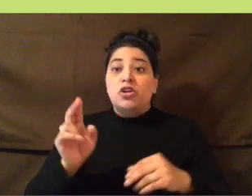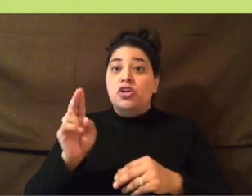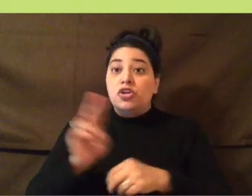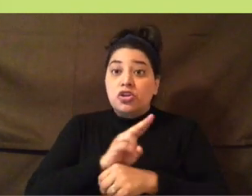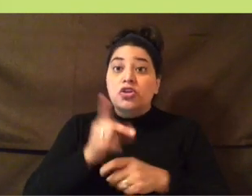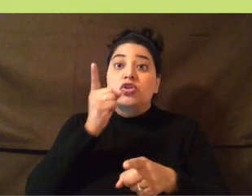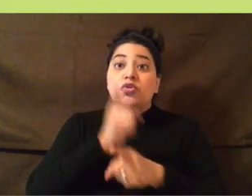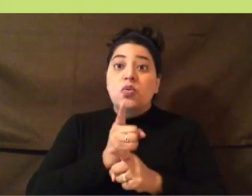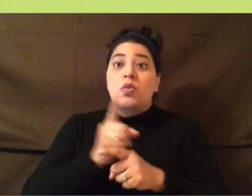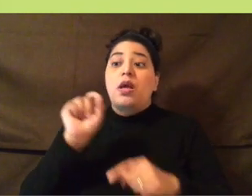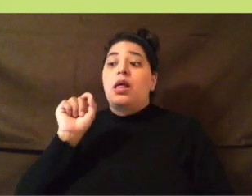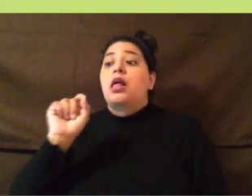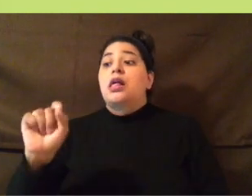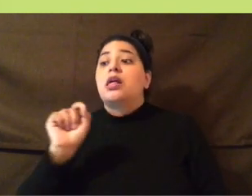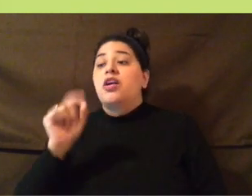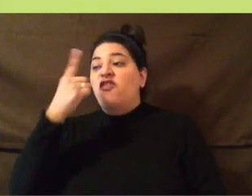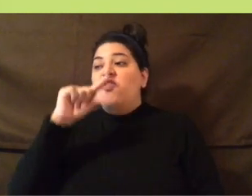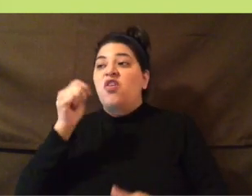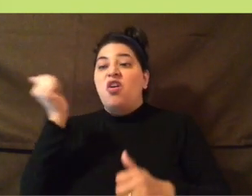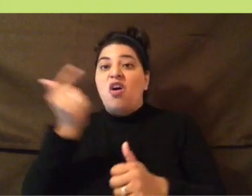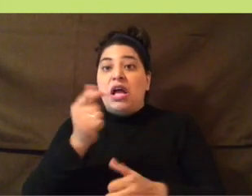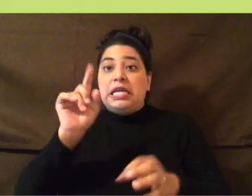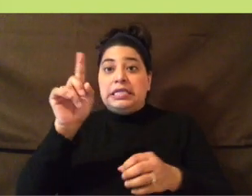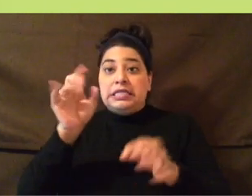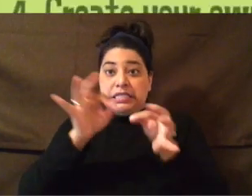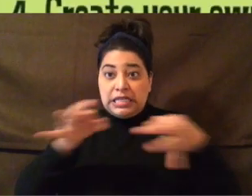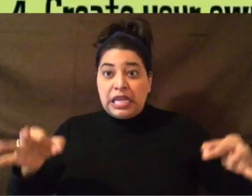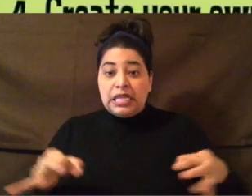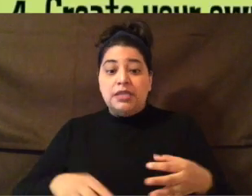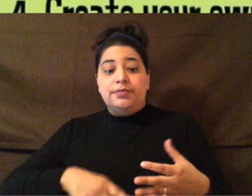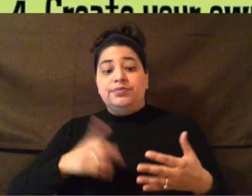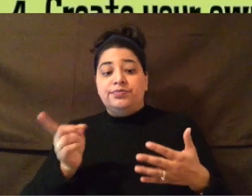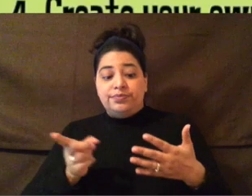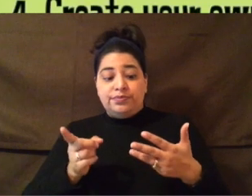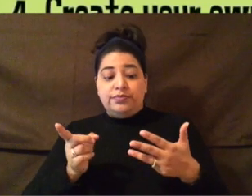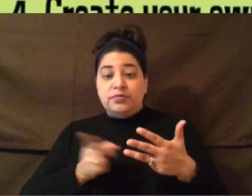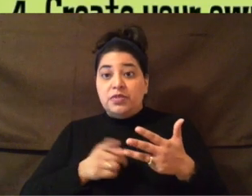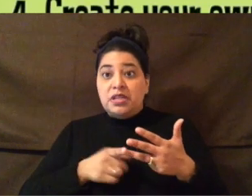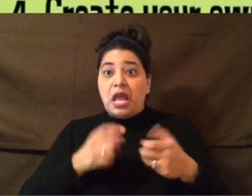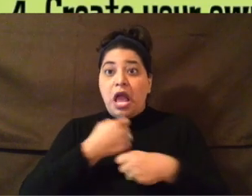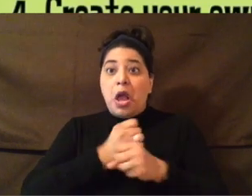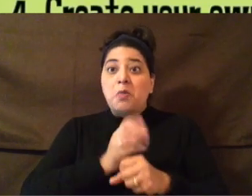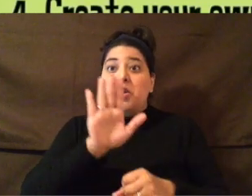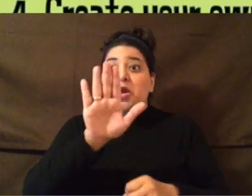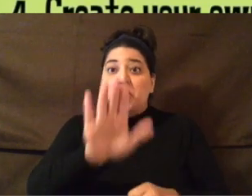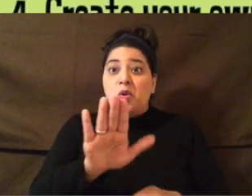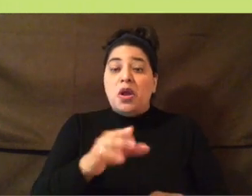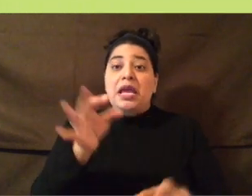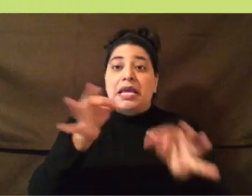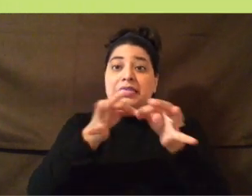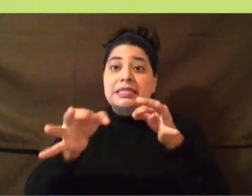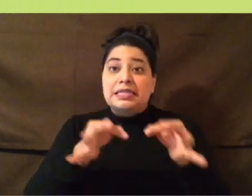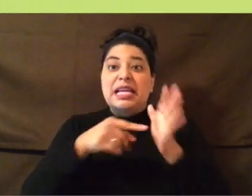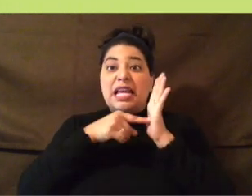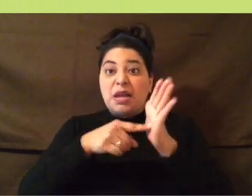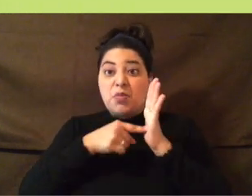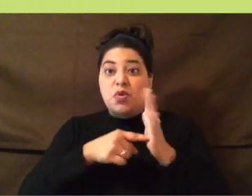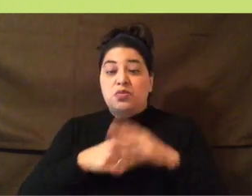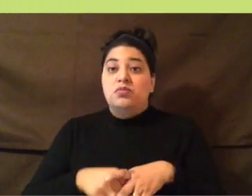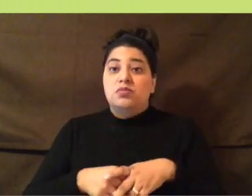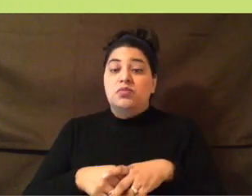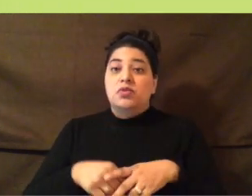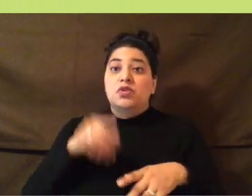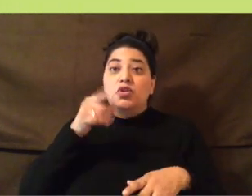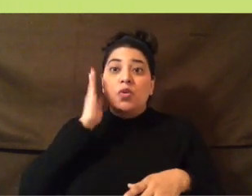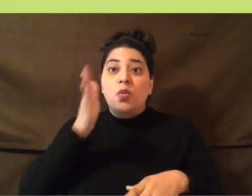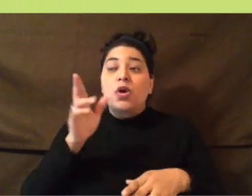the correct end mark for each type of sentence, and then create your own examples for each type of sentence. You will